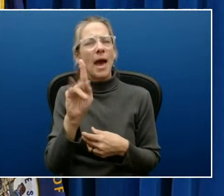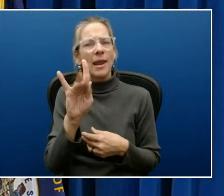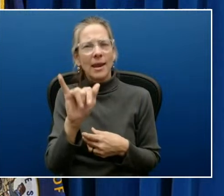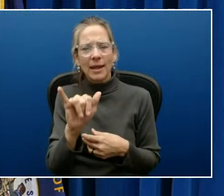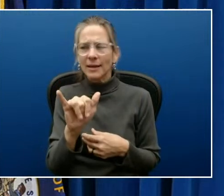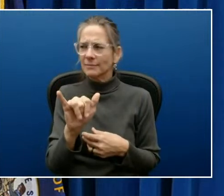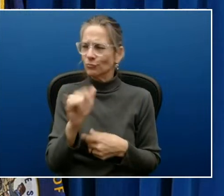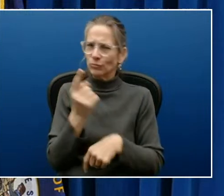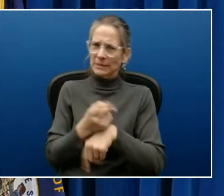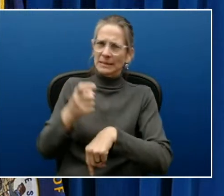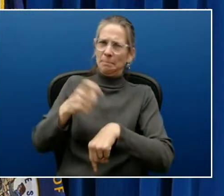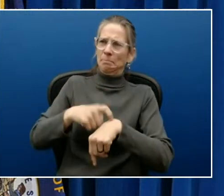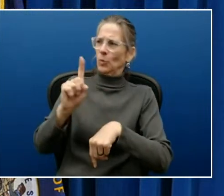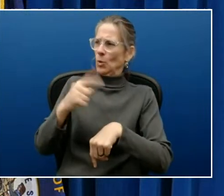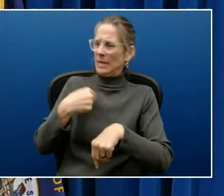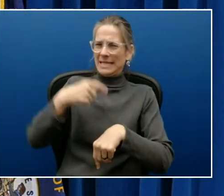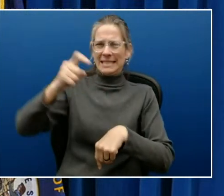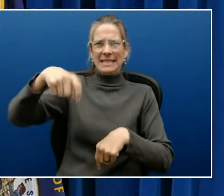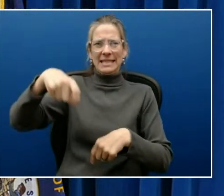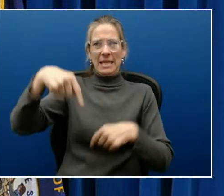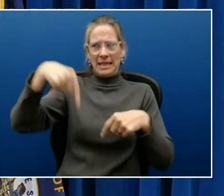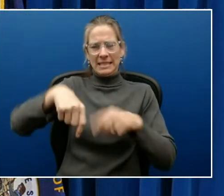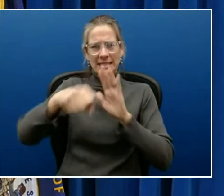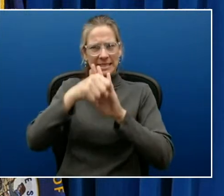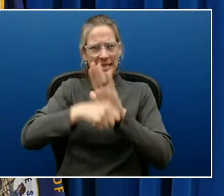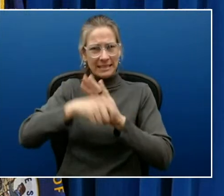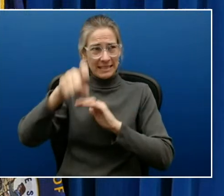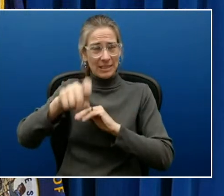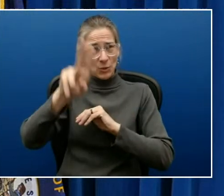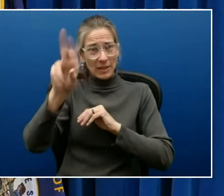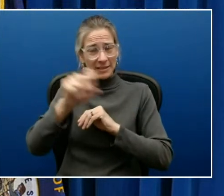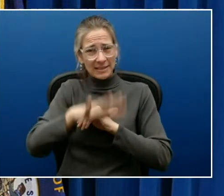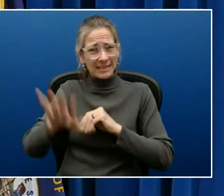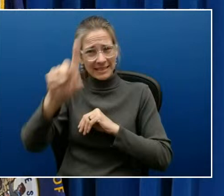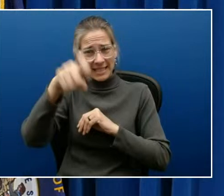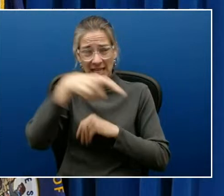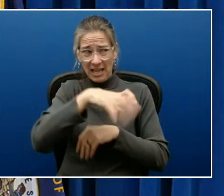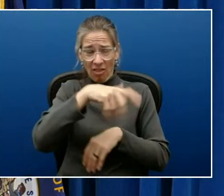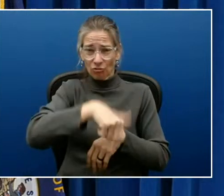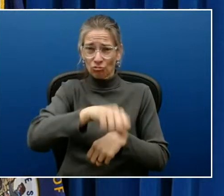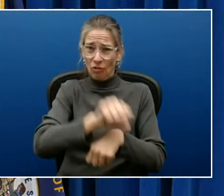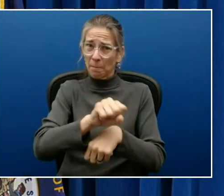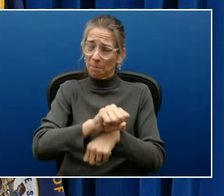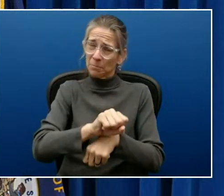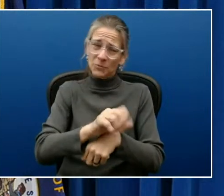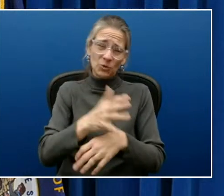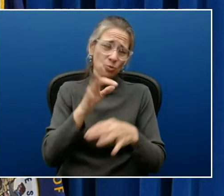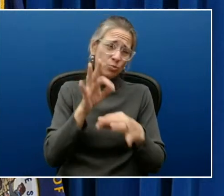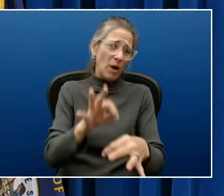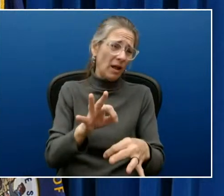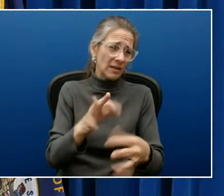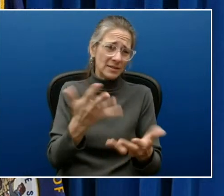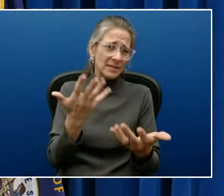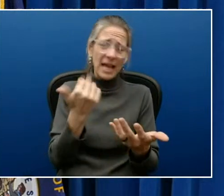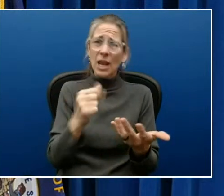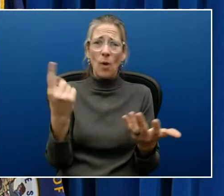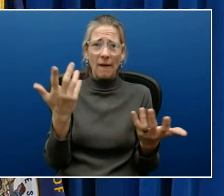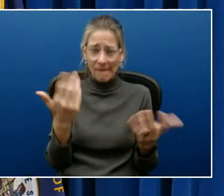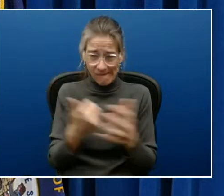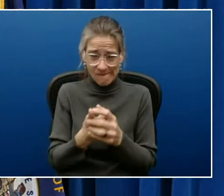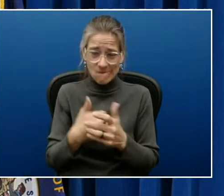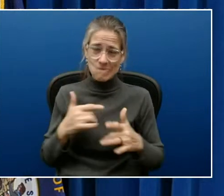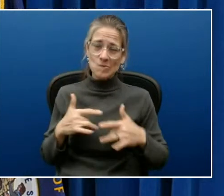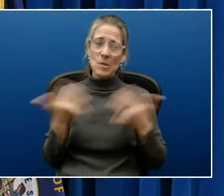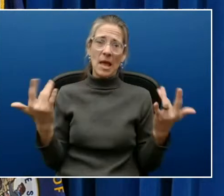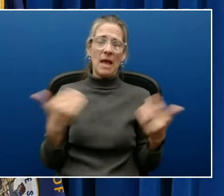we've really needed it, both in this state and in this country. He's done this job about as well as anybody could. So we're thrilled to have Silas